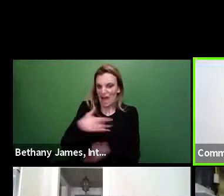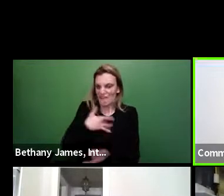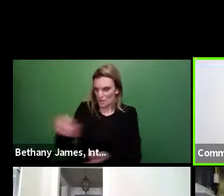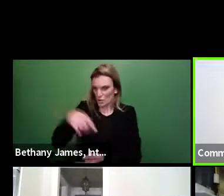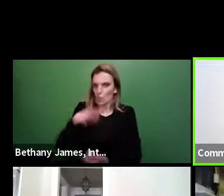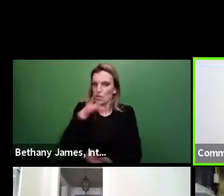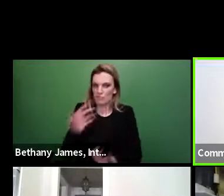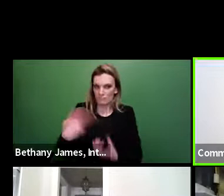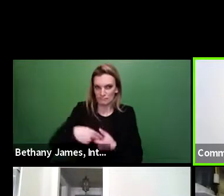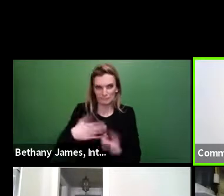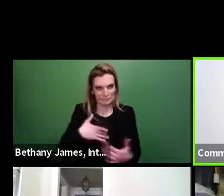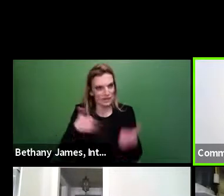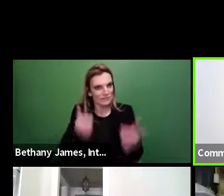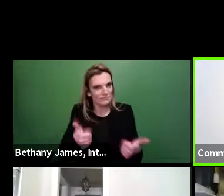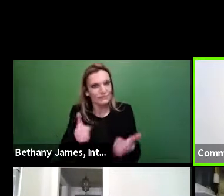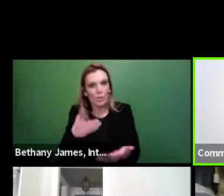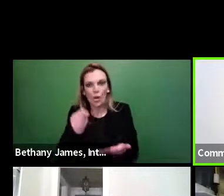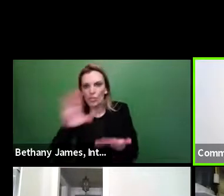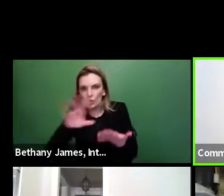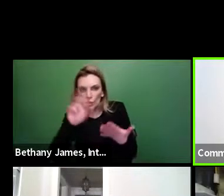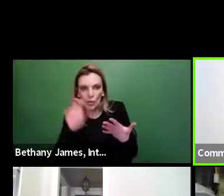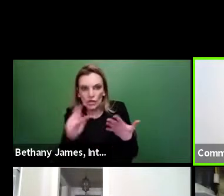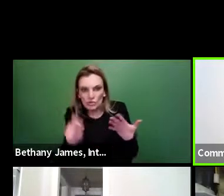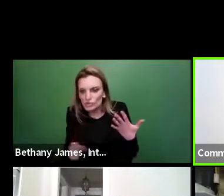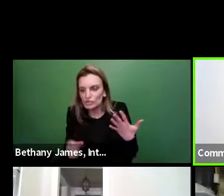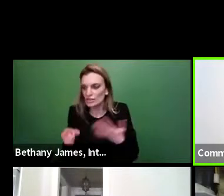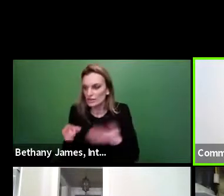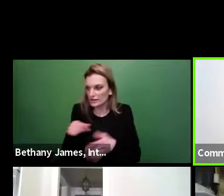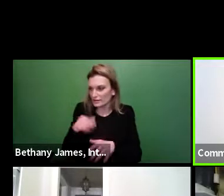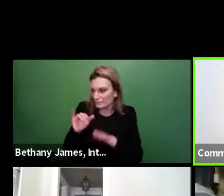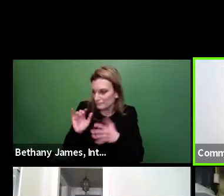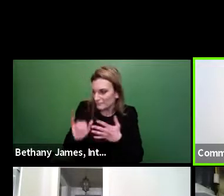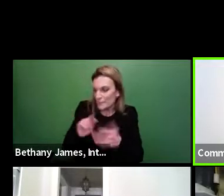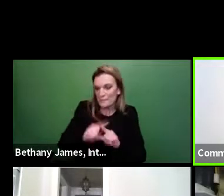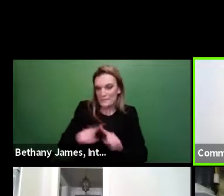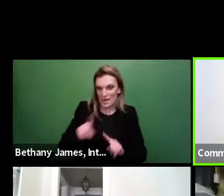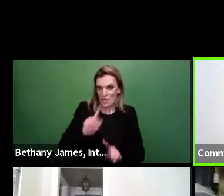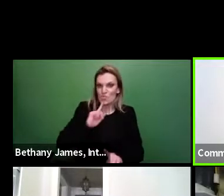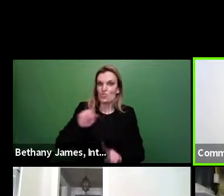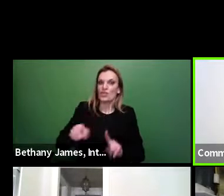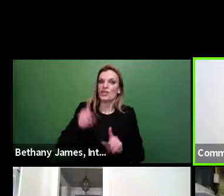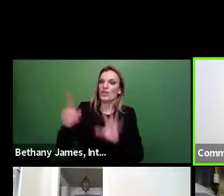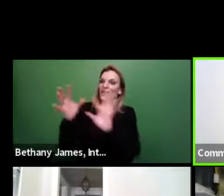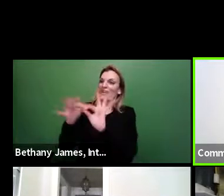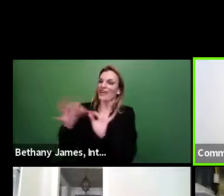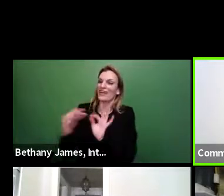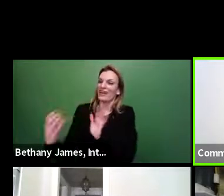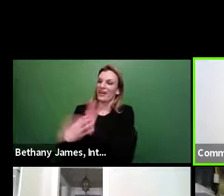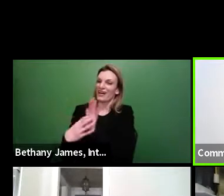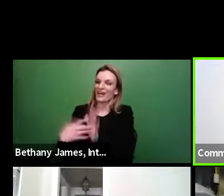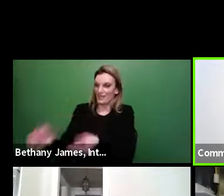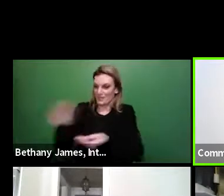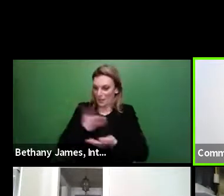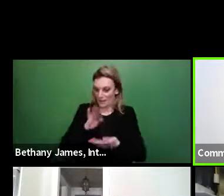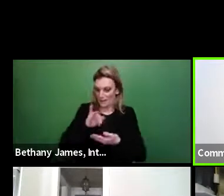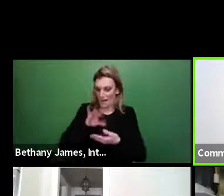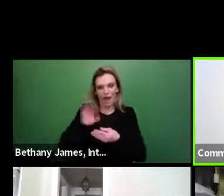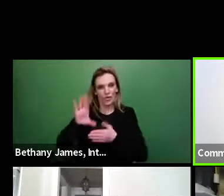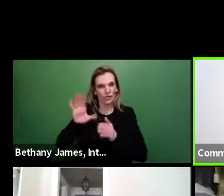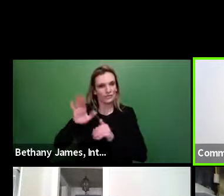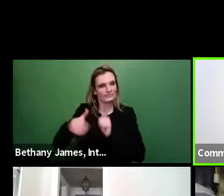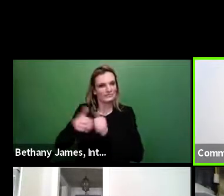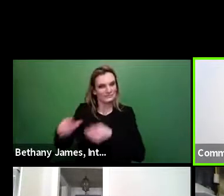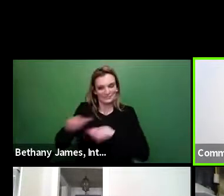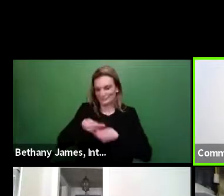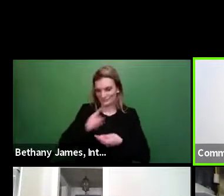The questions they ask in their bios don't necessarily tell the full breadth of work that they have done in the area of civil rights over the years.